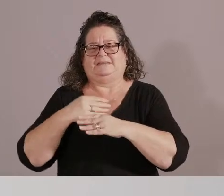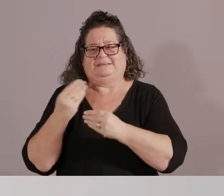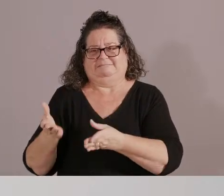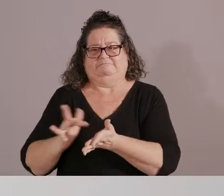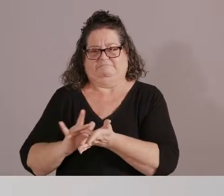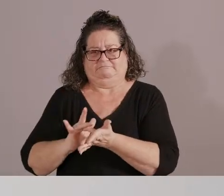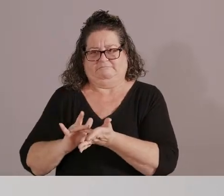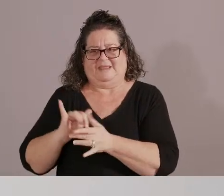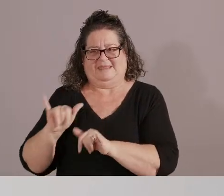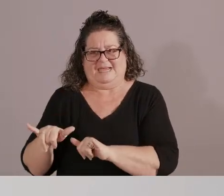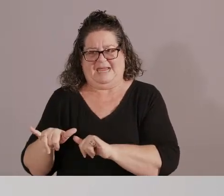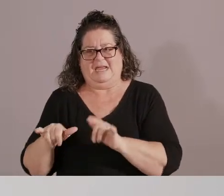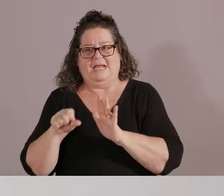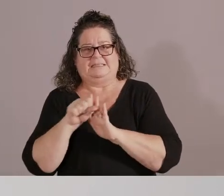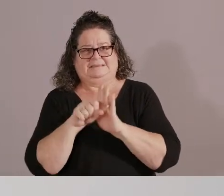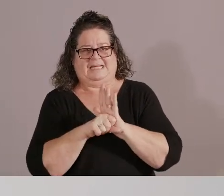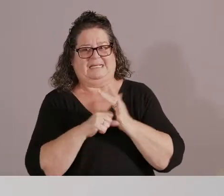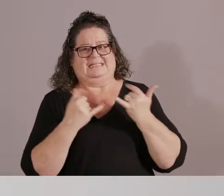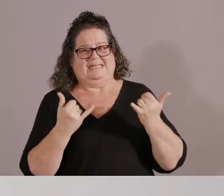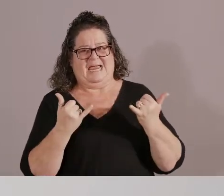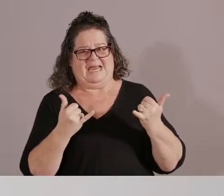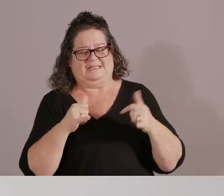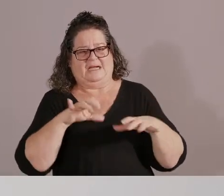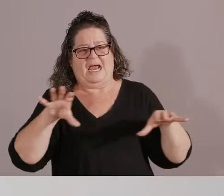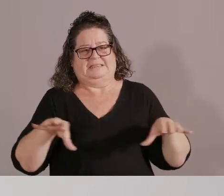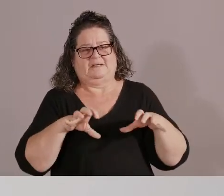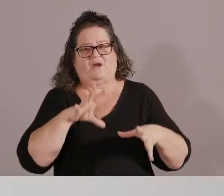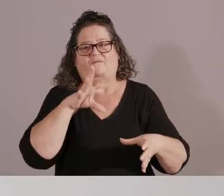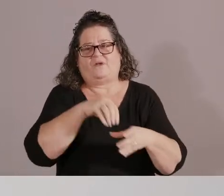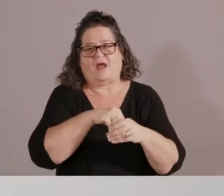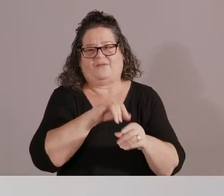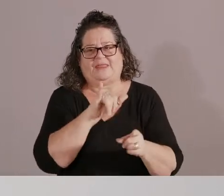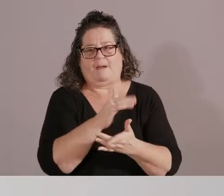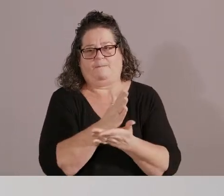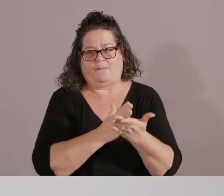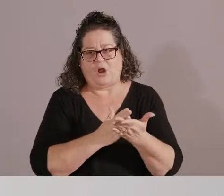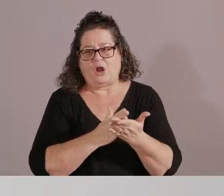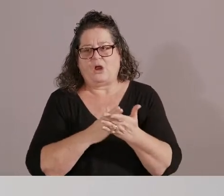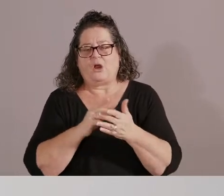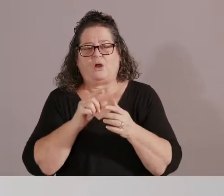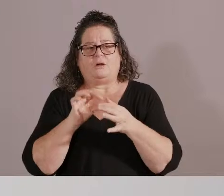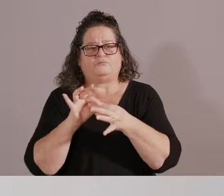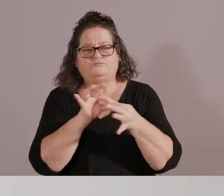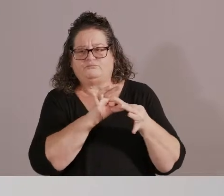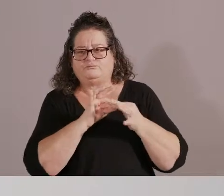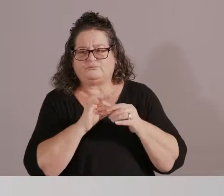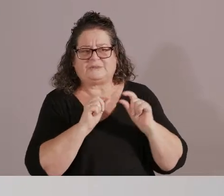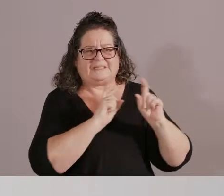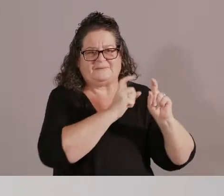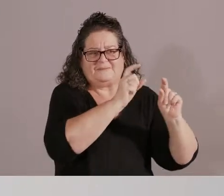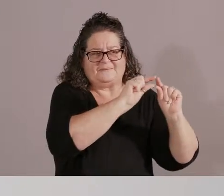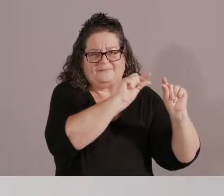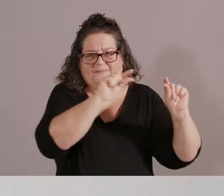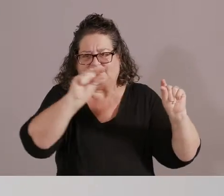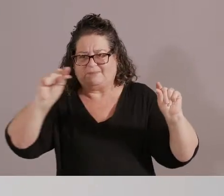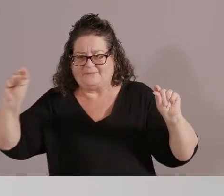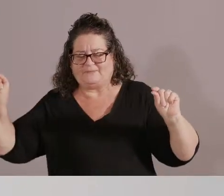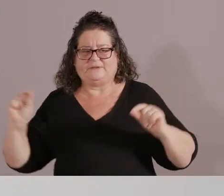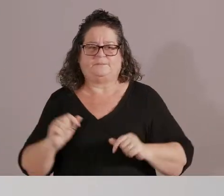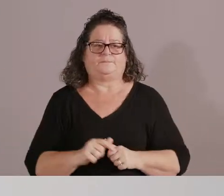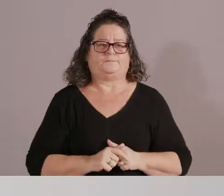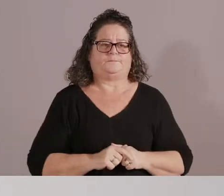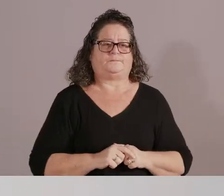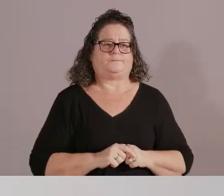that the state is actively engaged in and coordinating from a statewide basis. And if the state gets to buy vaccines in the future,